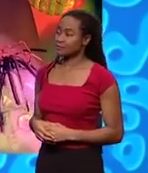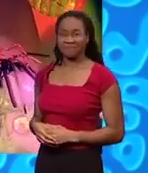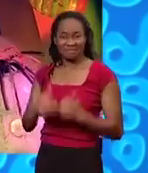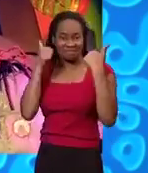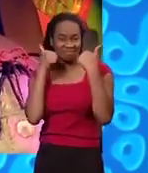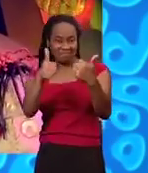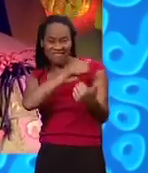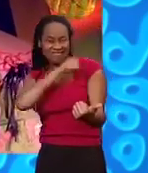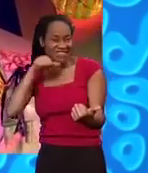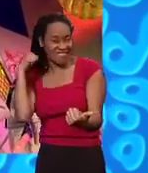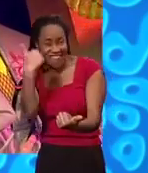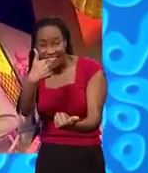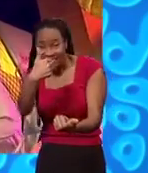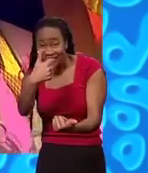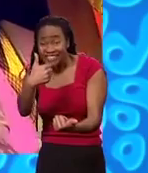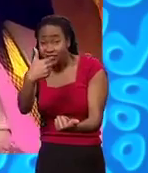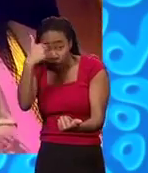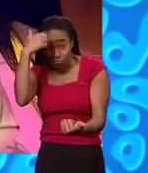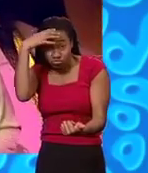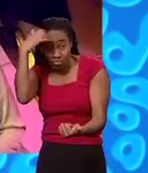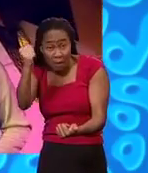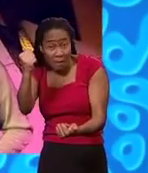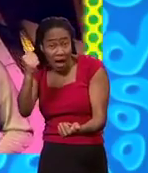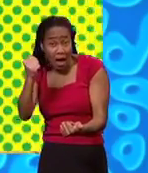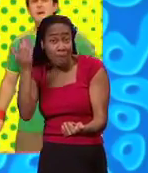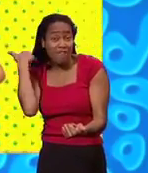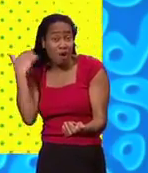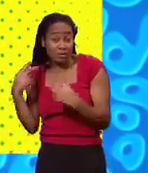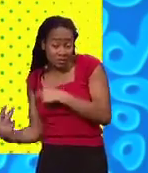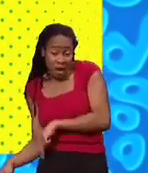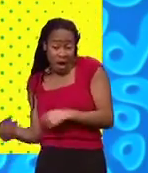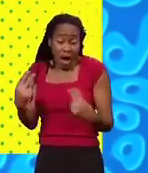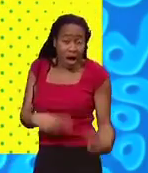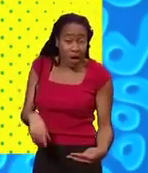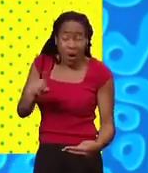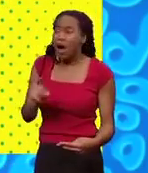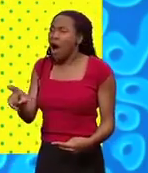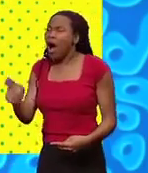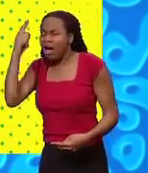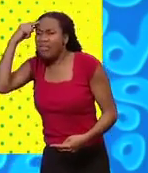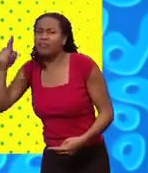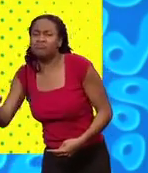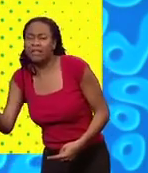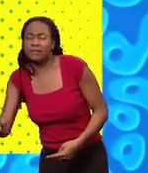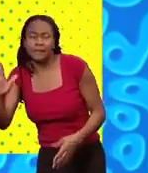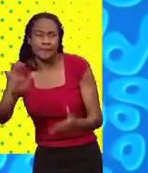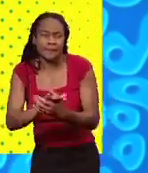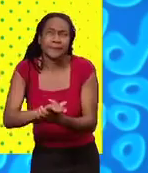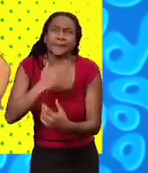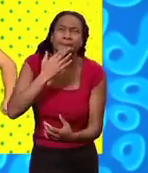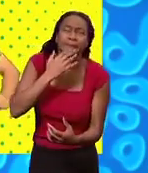Nice one. And can you remember all the moves we found? I think so, Nat. Let's see. There was